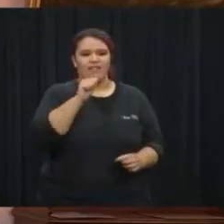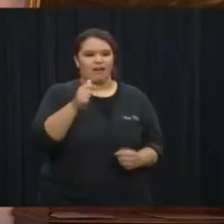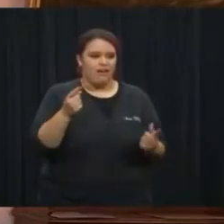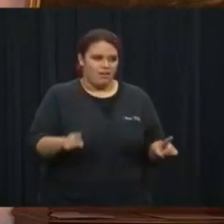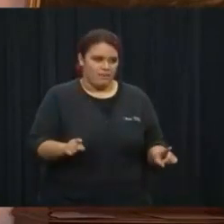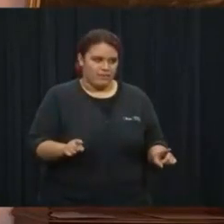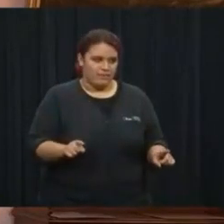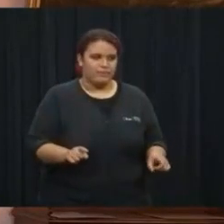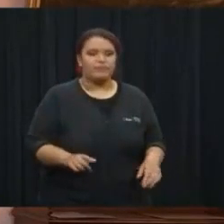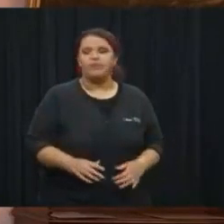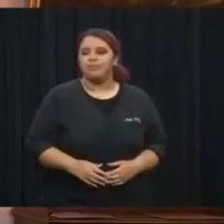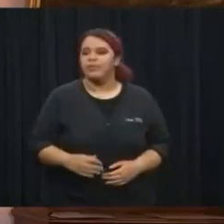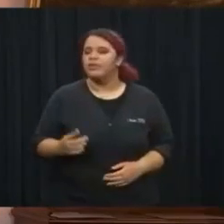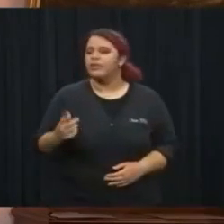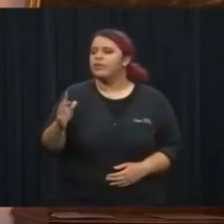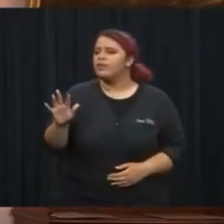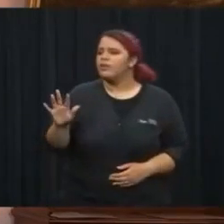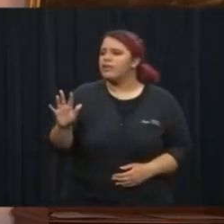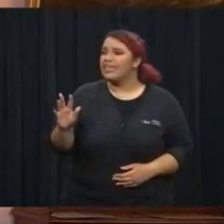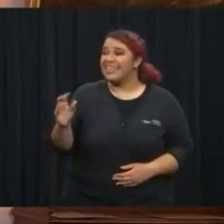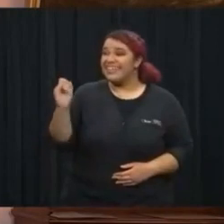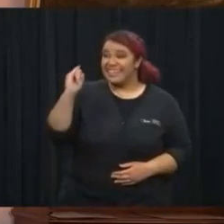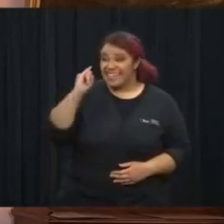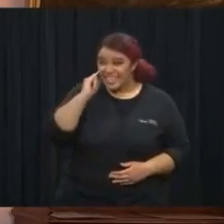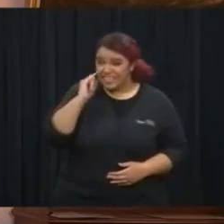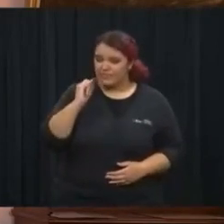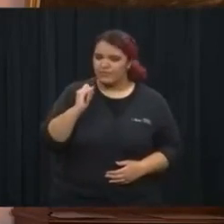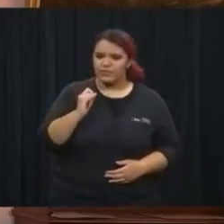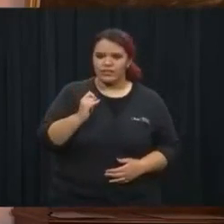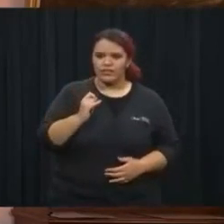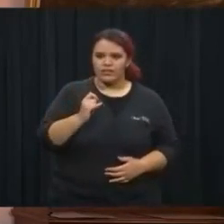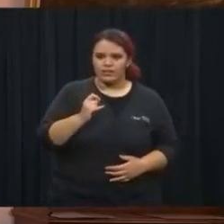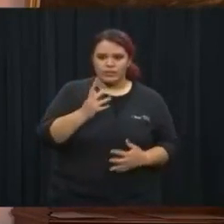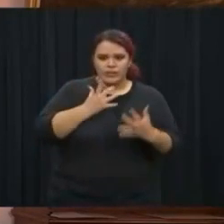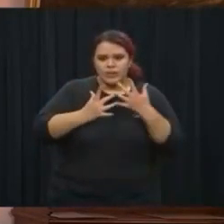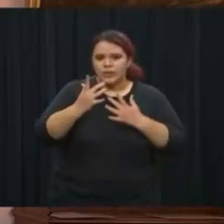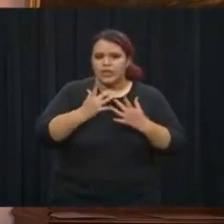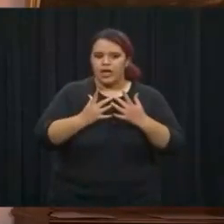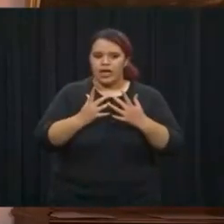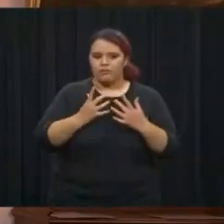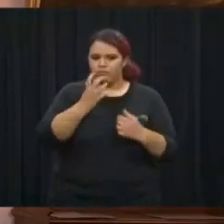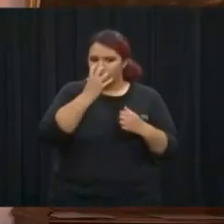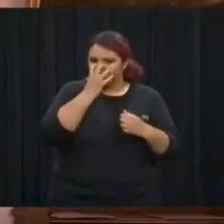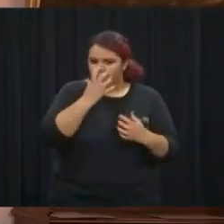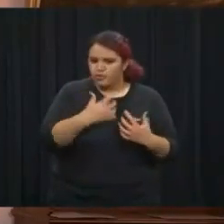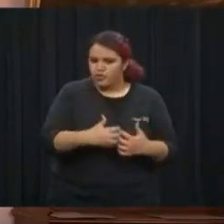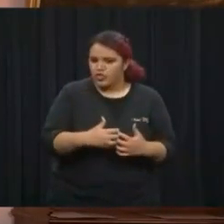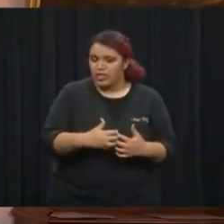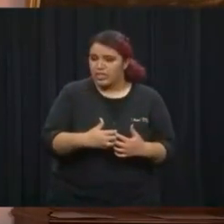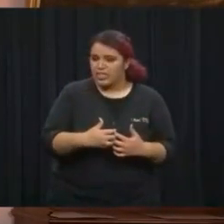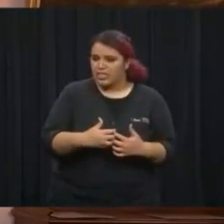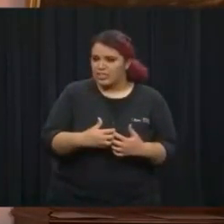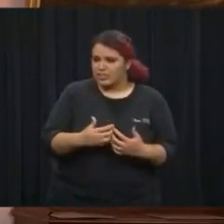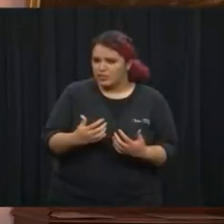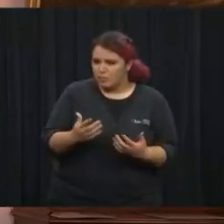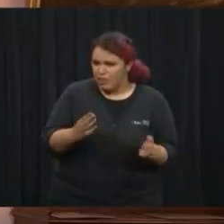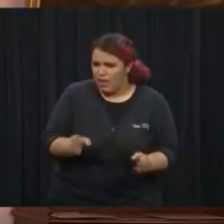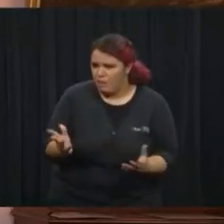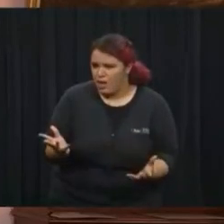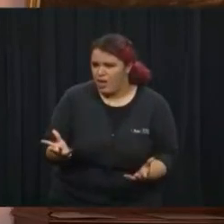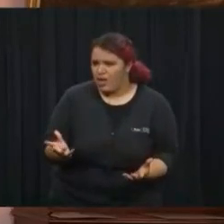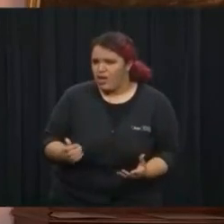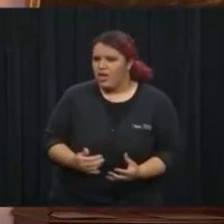Obviously, again, I've had several friends who are expecting and have asked me that same question. And I really want you doing what I want